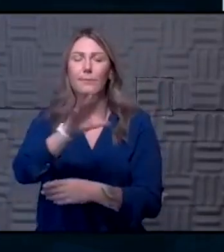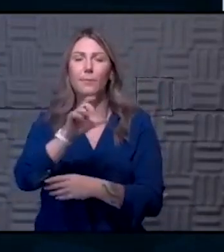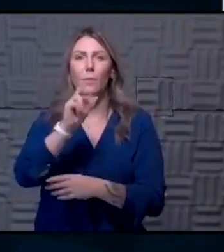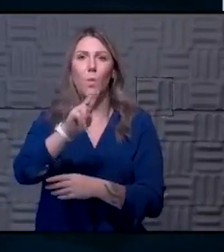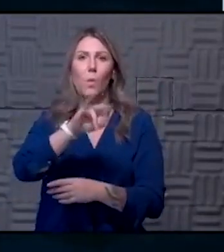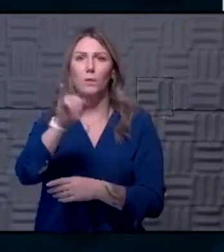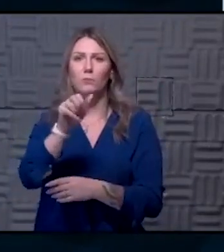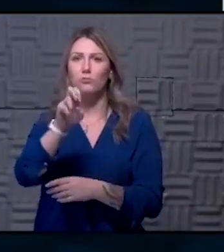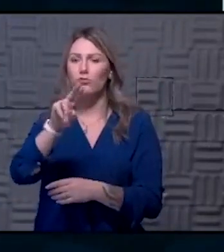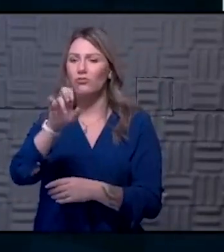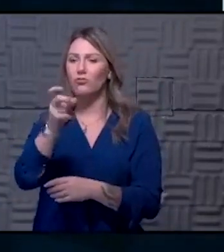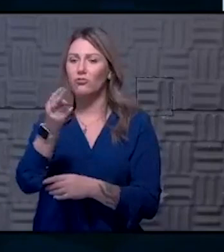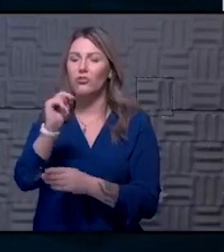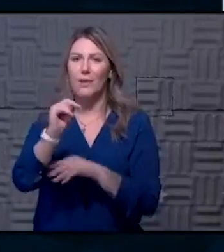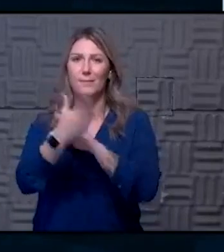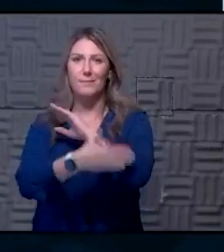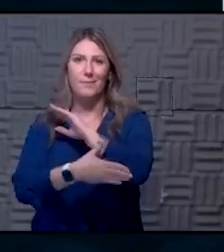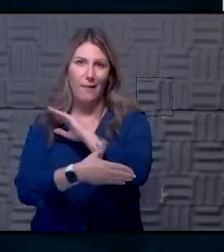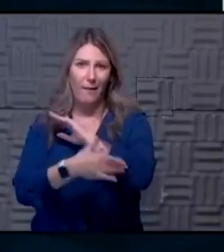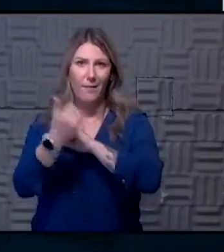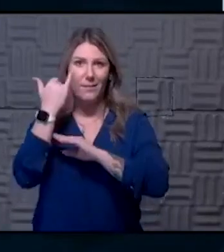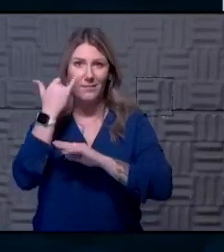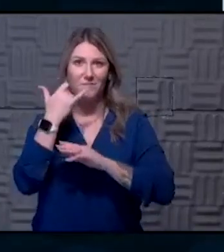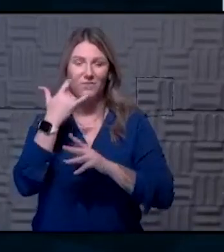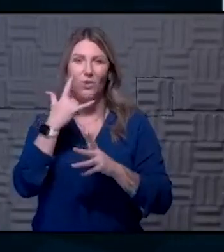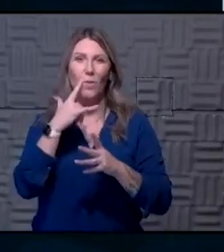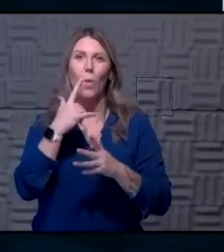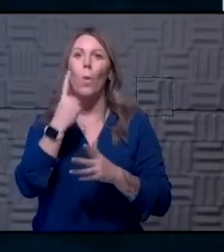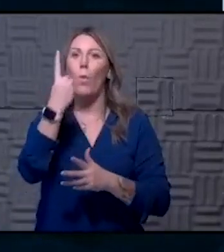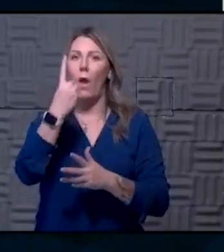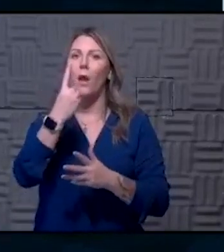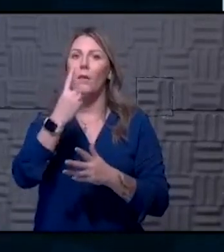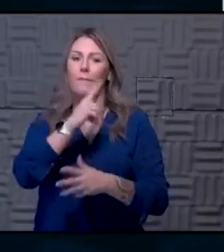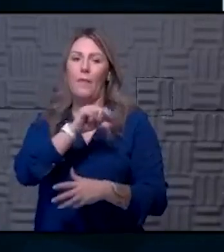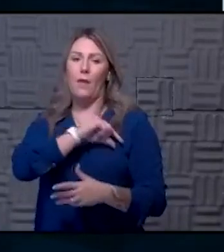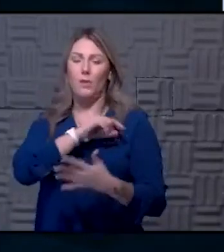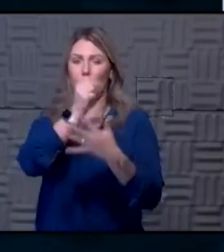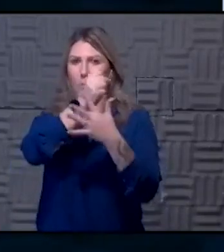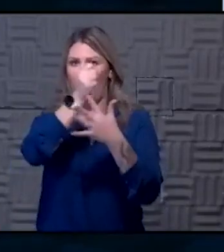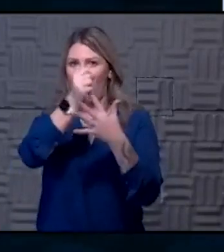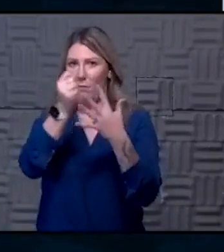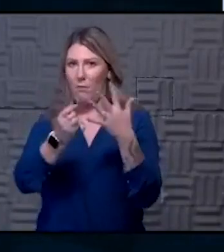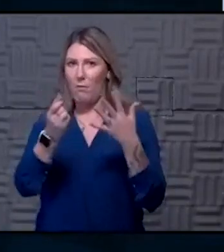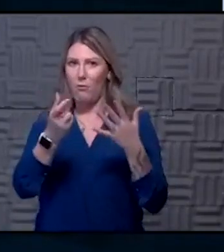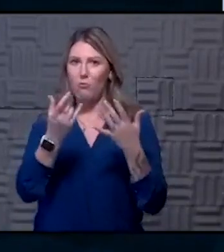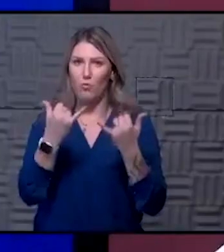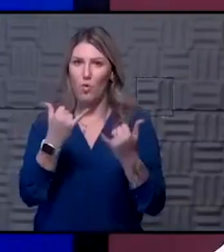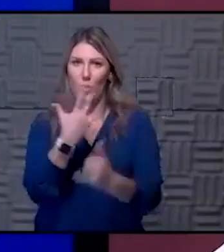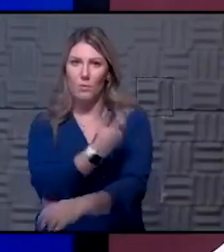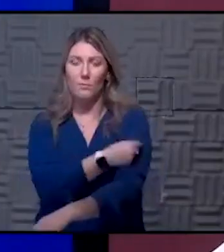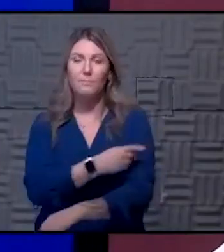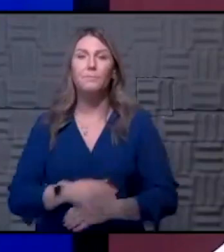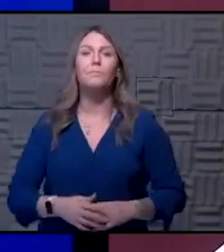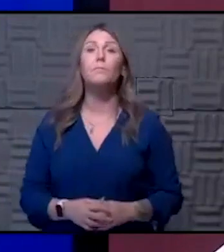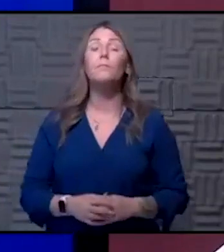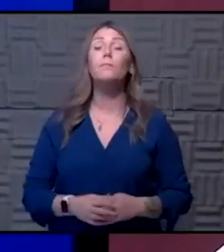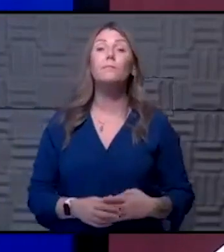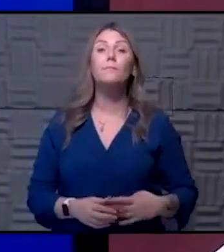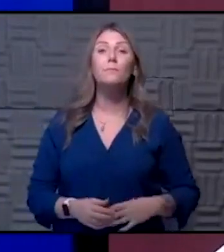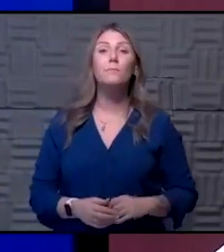County, as long as they are, they fall into one of the eligible tiers that we're currently vaccinating.